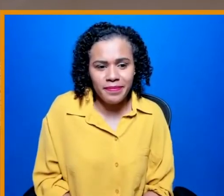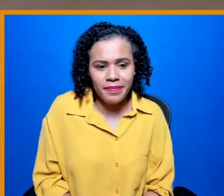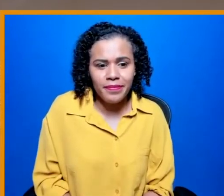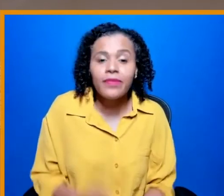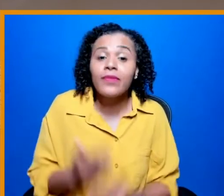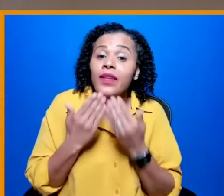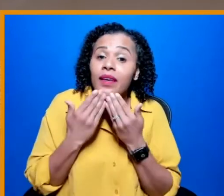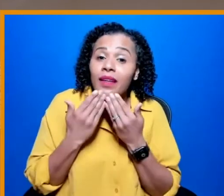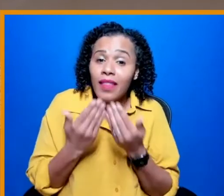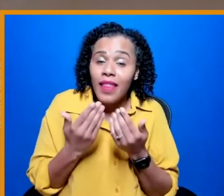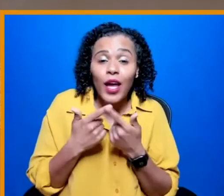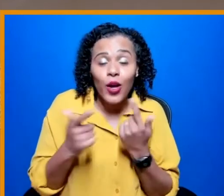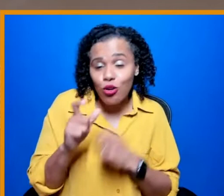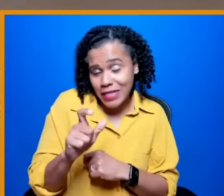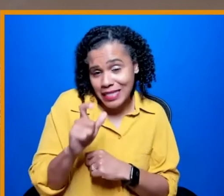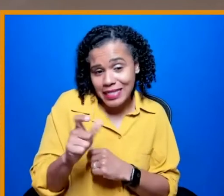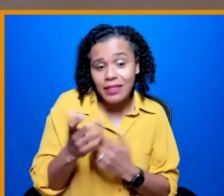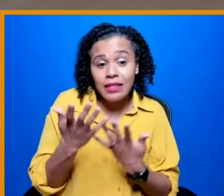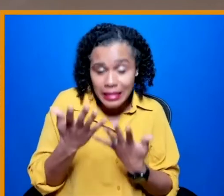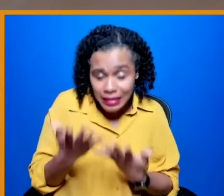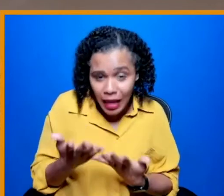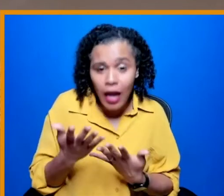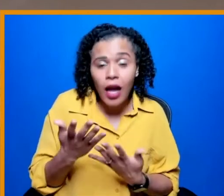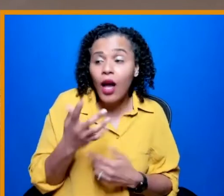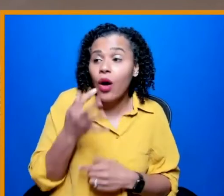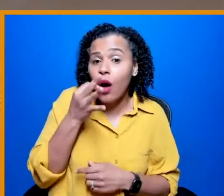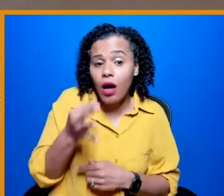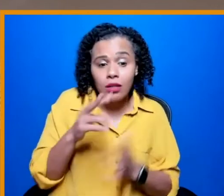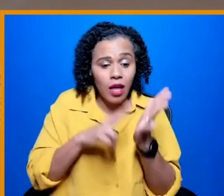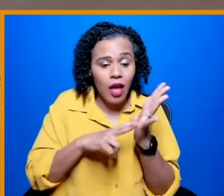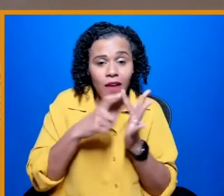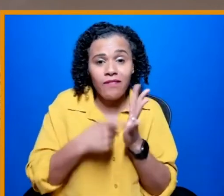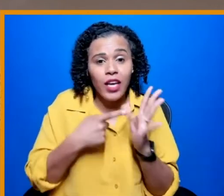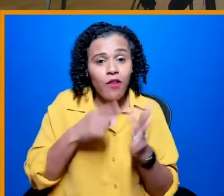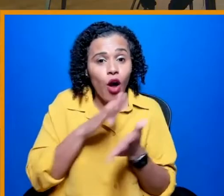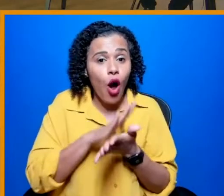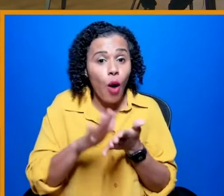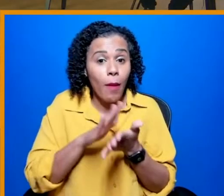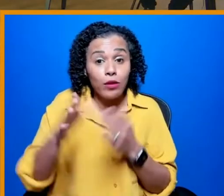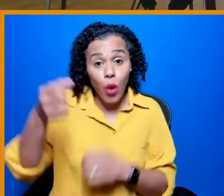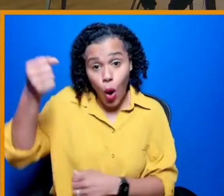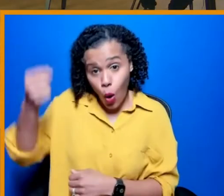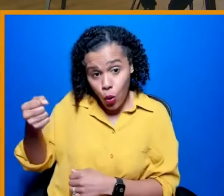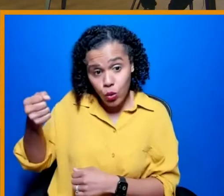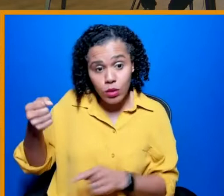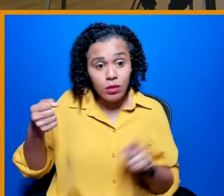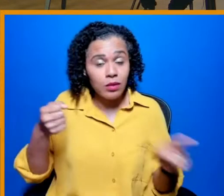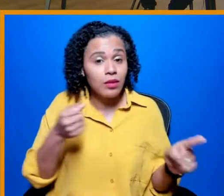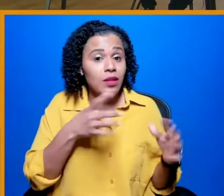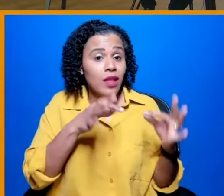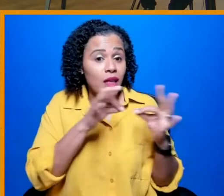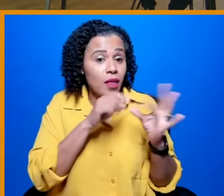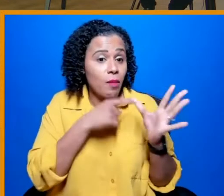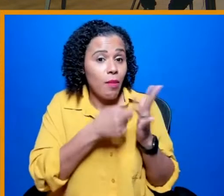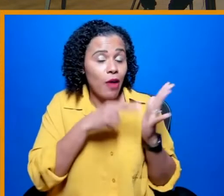Thank you very much, Christine. I now call Vera Hobhouse to stand by and call Baroness Salbrinton to speak in favour